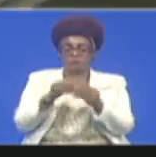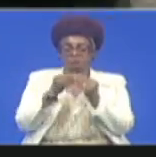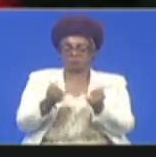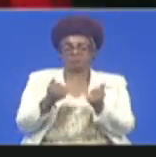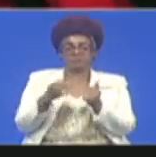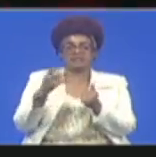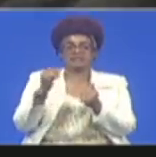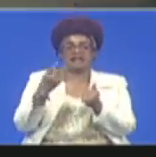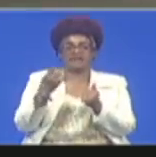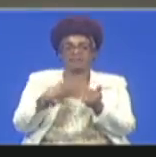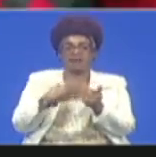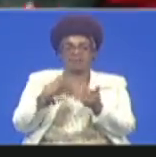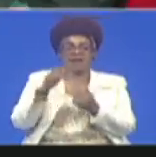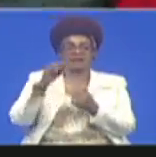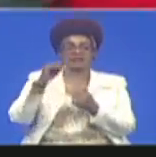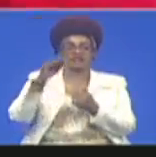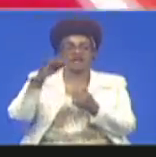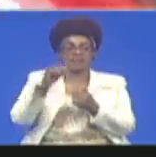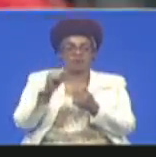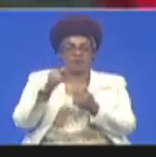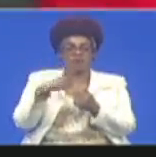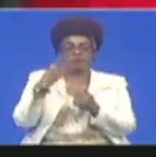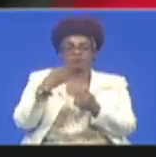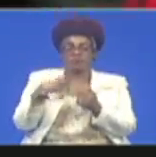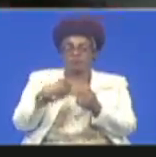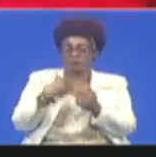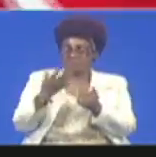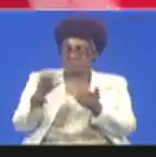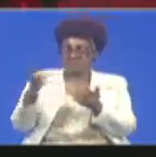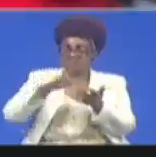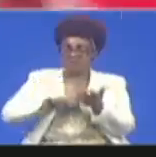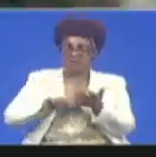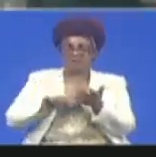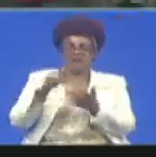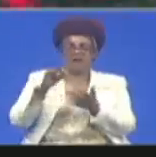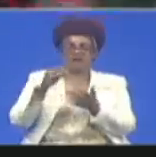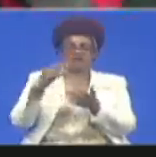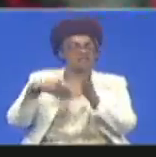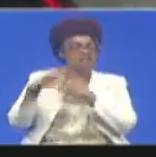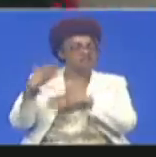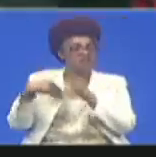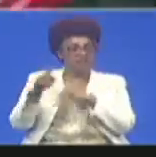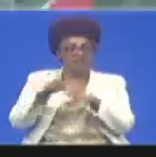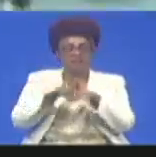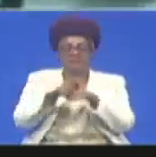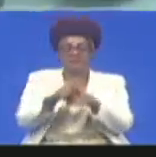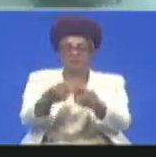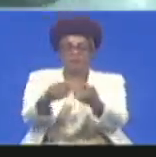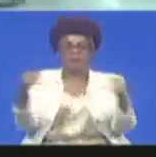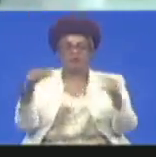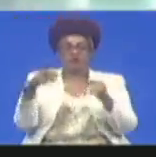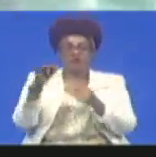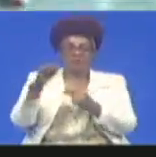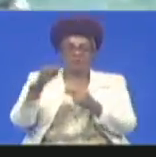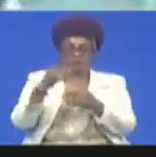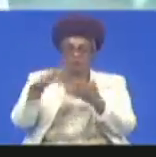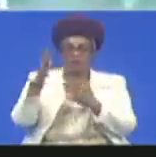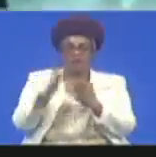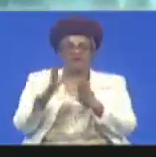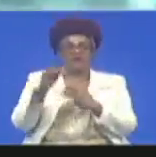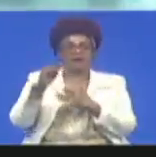by Bahrain's Rose Chelimo, who denied her a place in the annals of history as the first three-peat winner of the women's